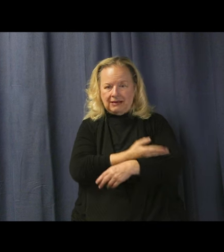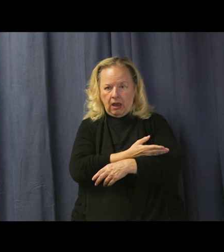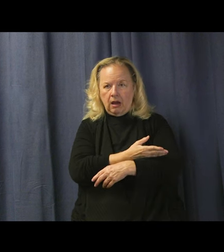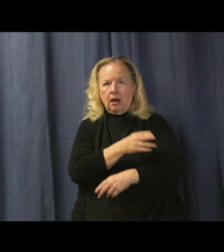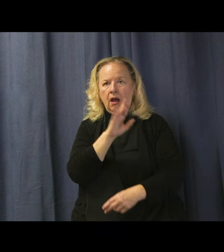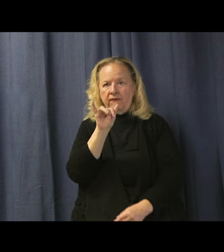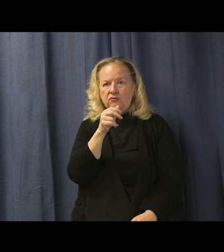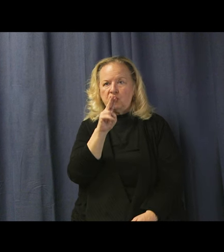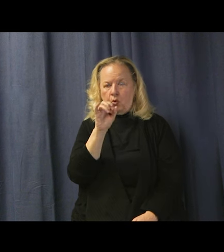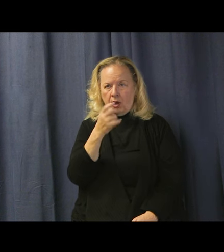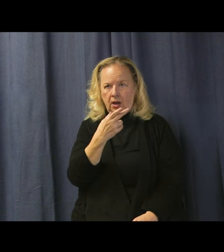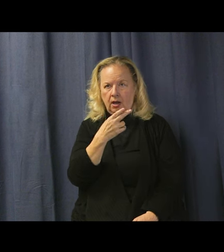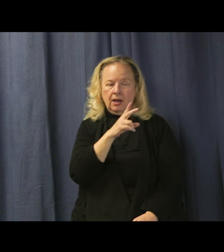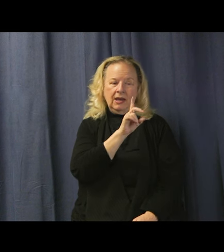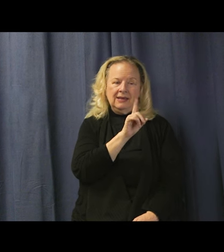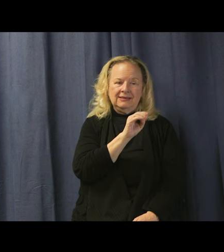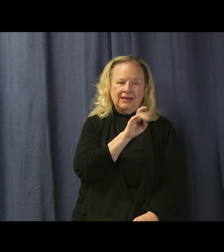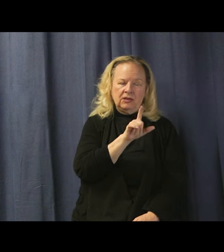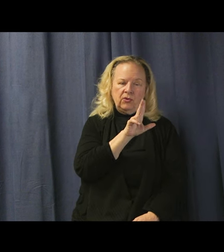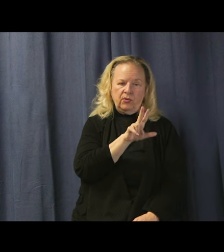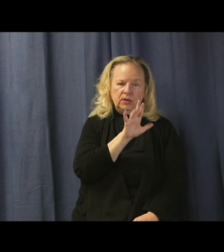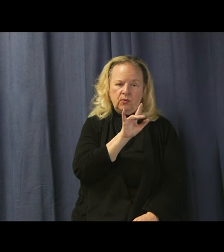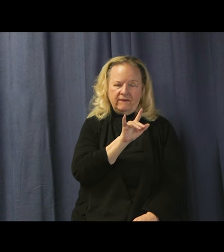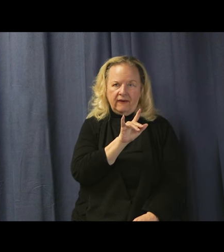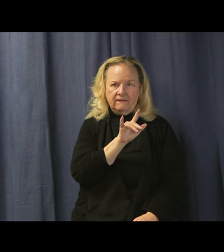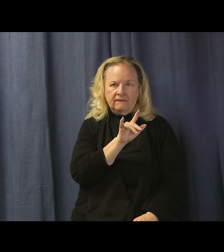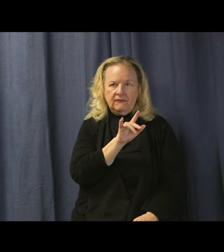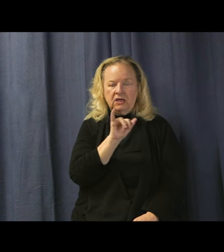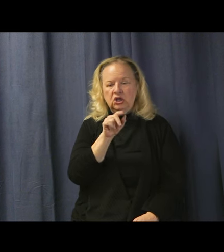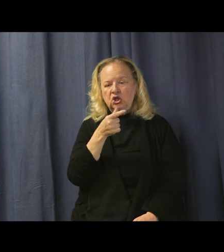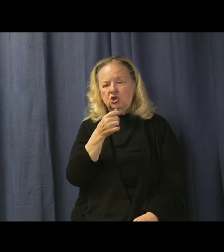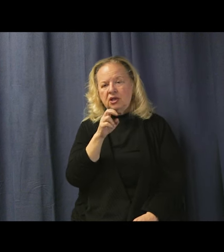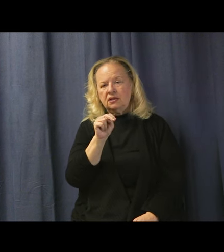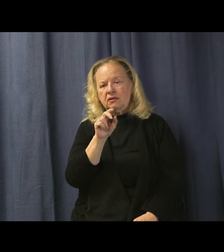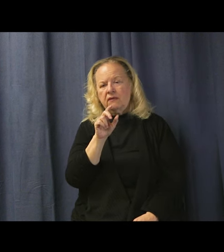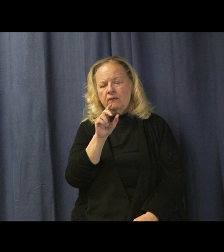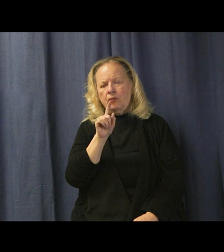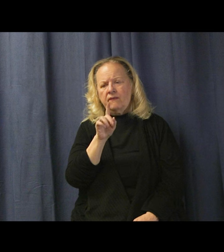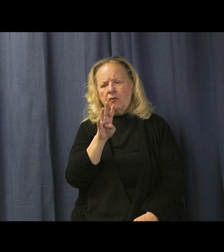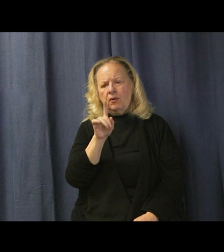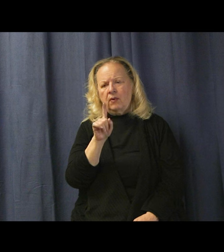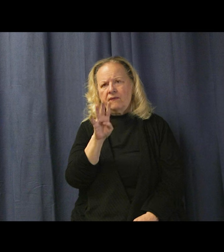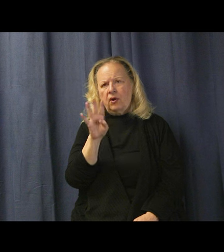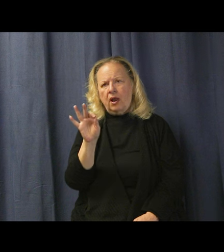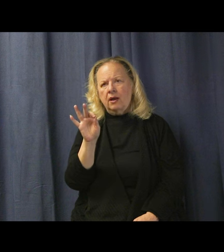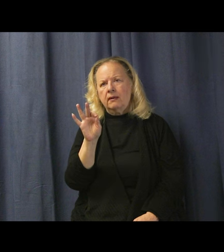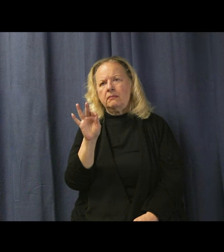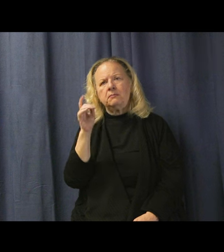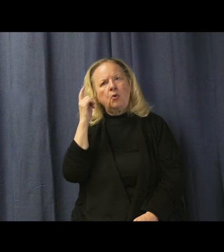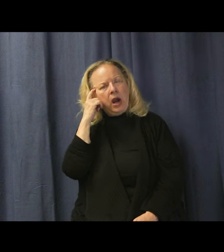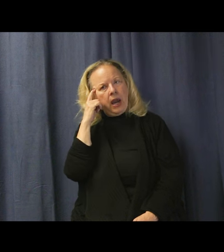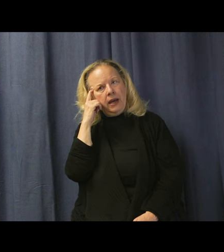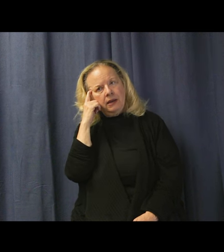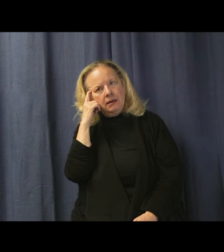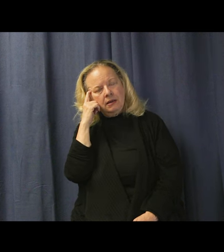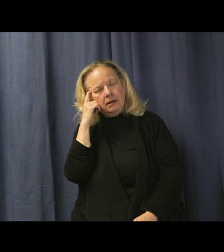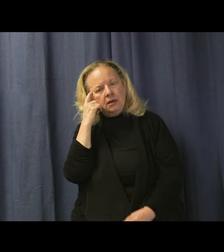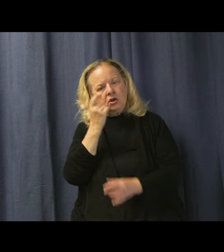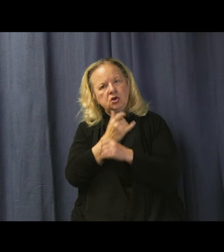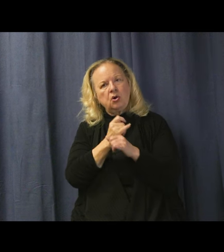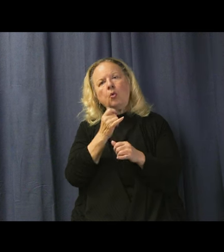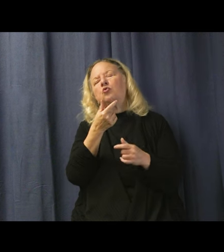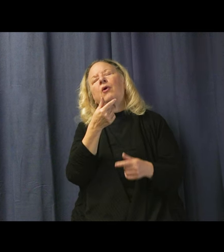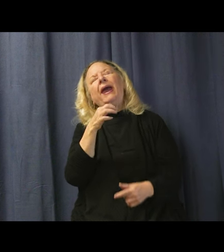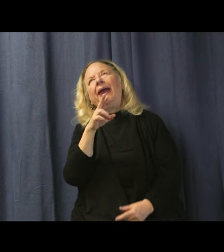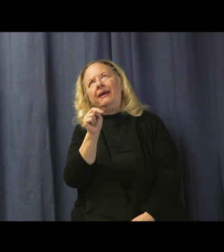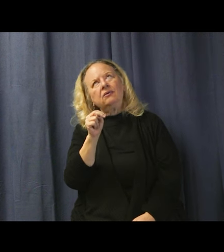son in Daniel 3:25. And in Genesis 41:49, it means grain. And do you remember Yeshua said, unless a grain